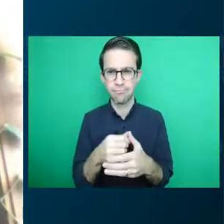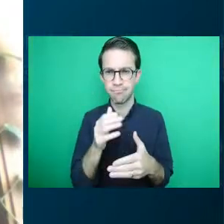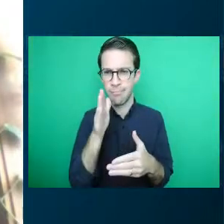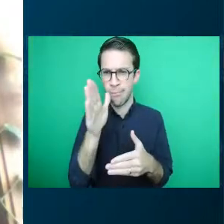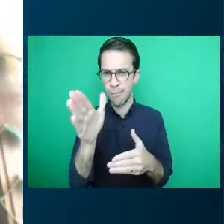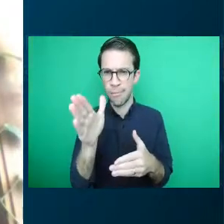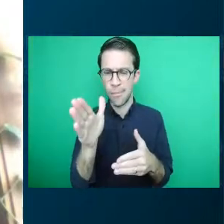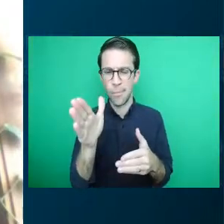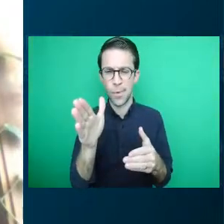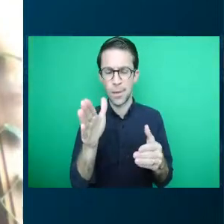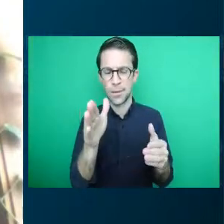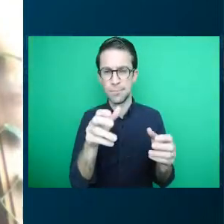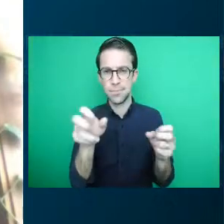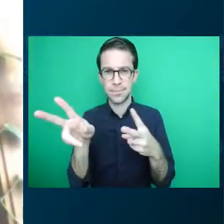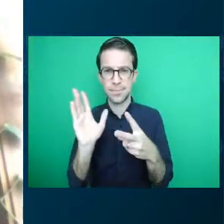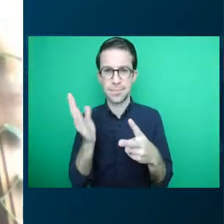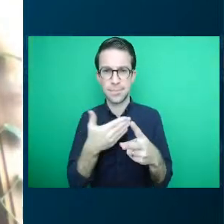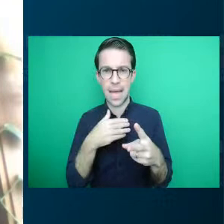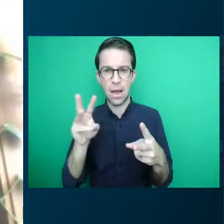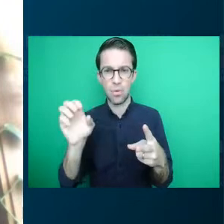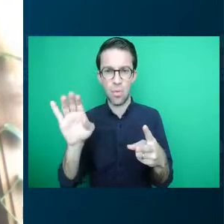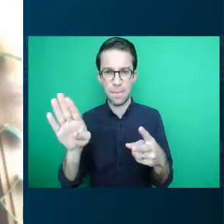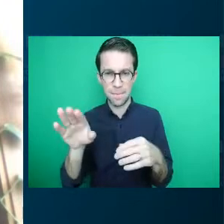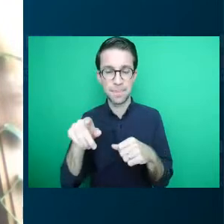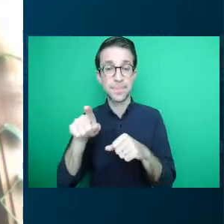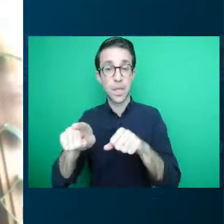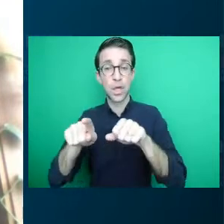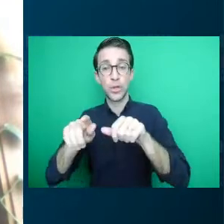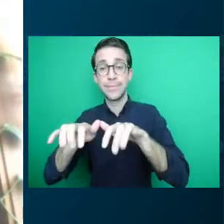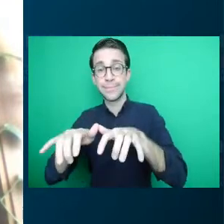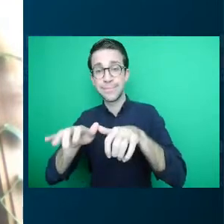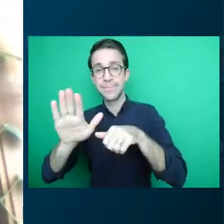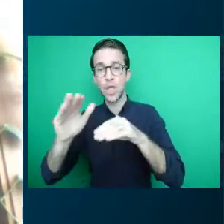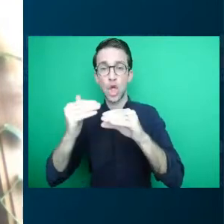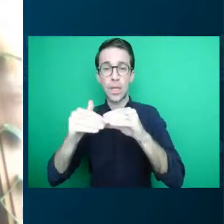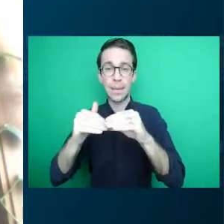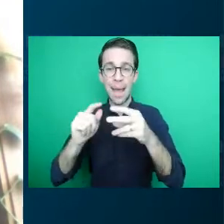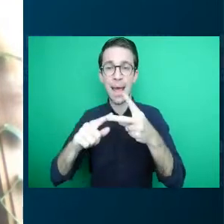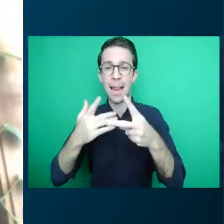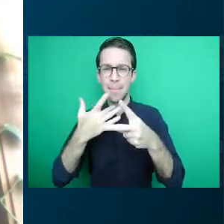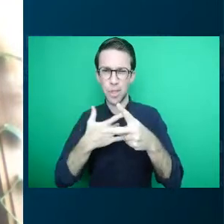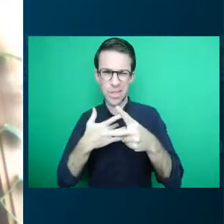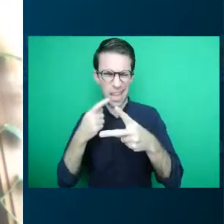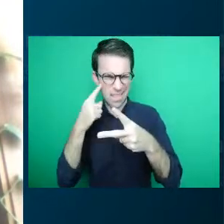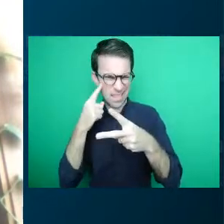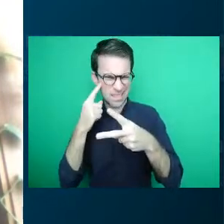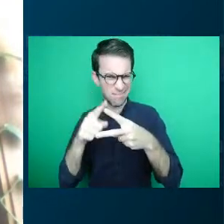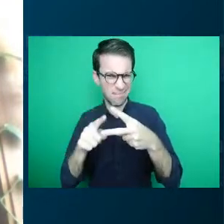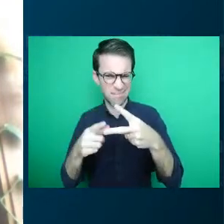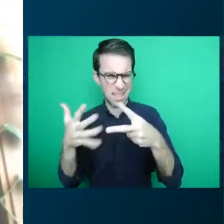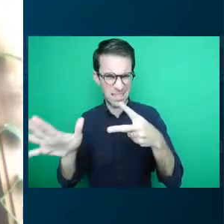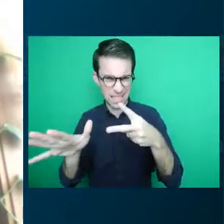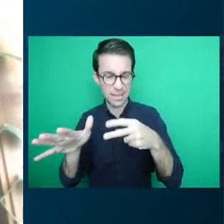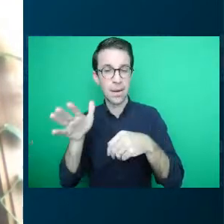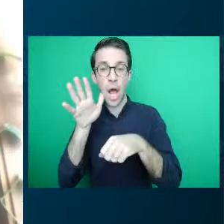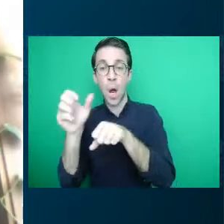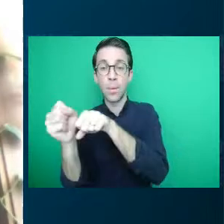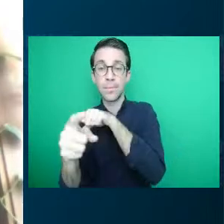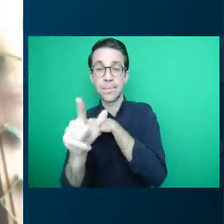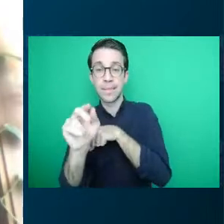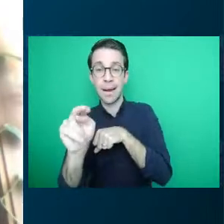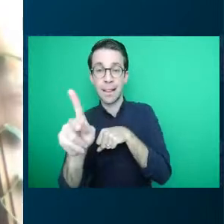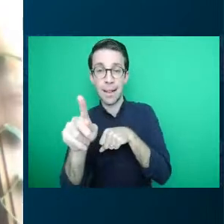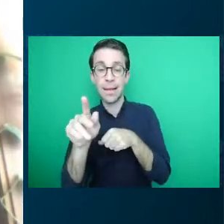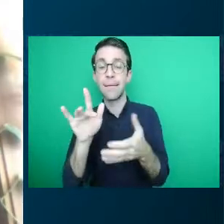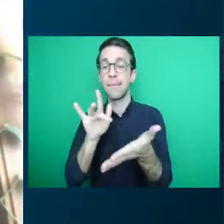page on the Scratch website where you just can enter your email and birthday, I believe it is, and then they'll send you a link, and you can open the